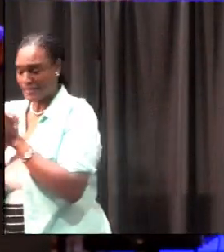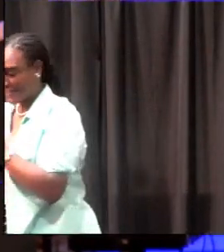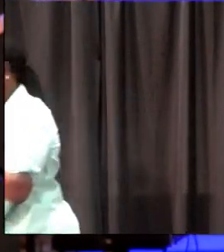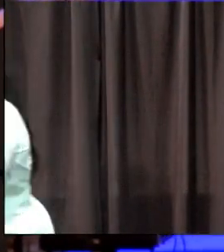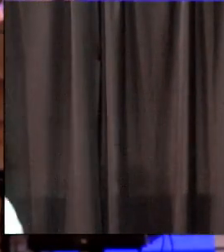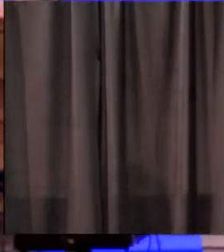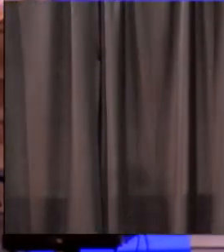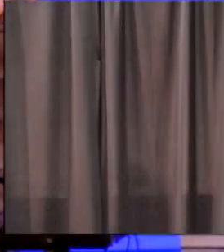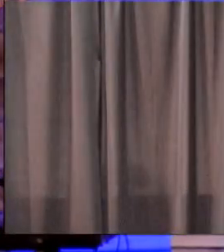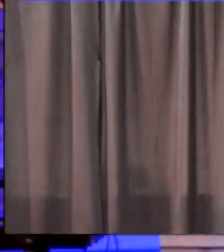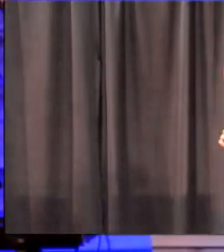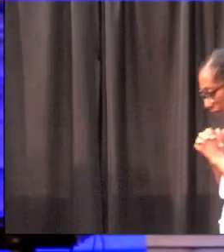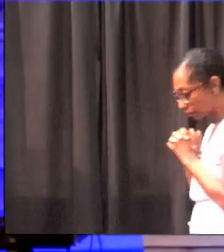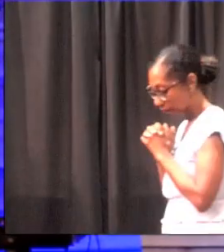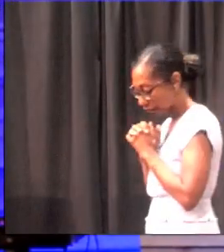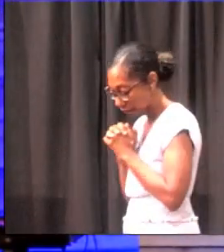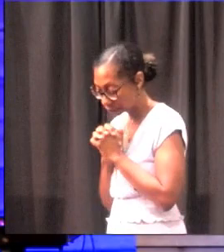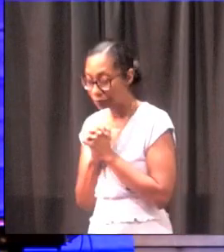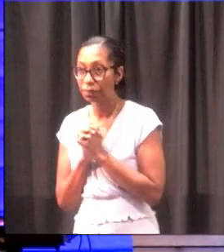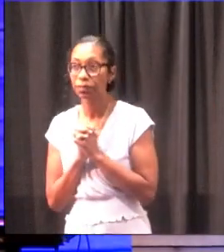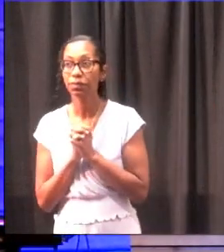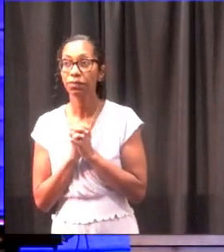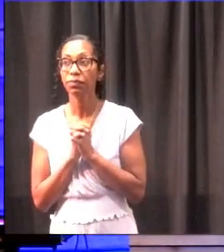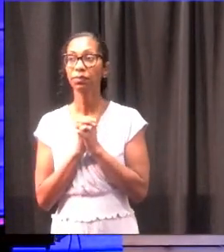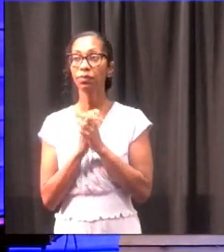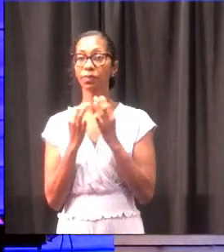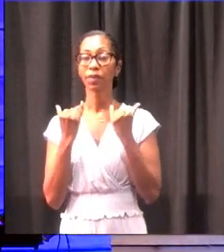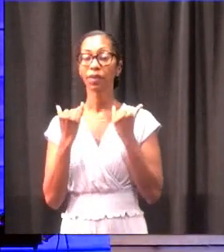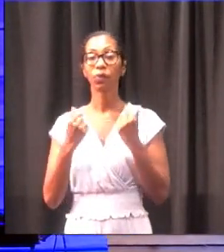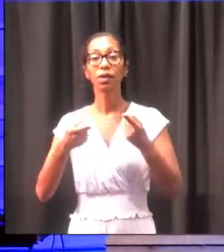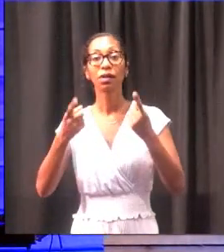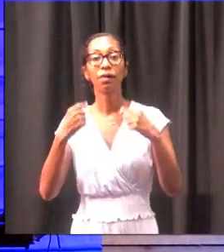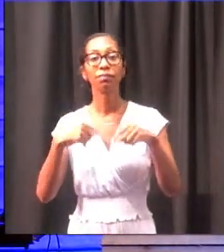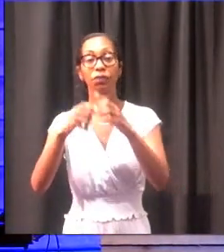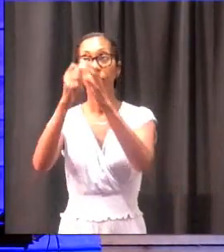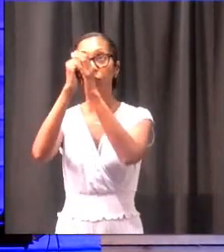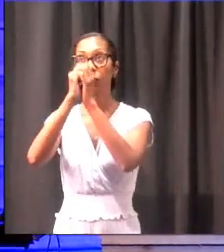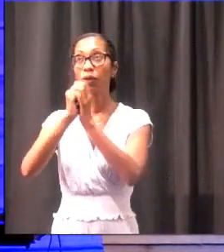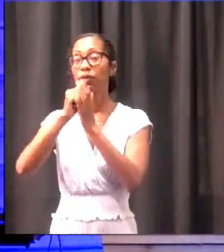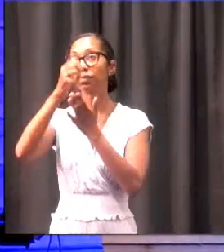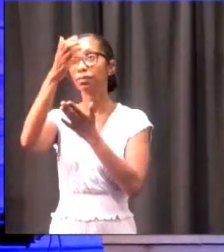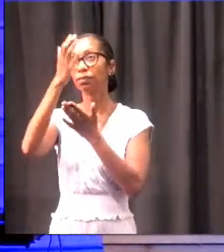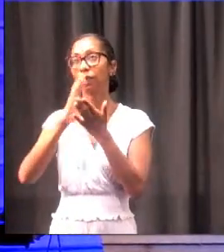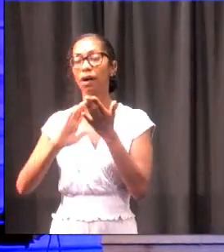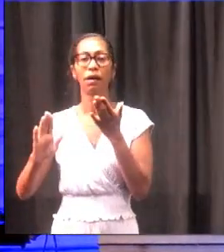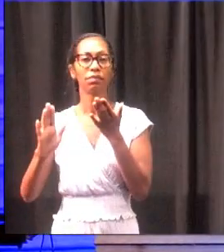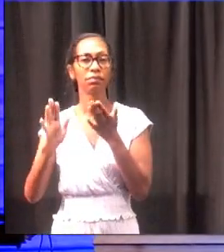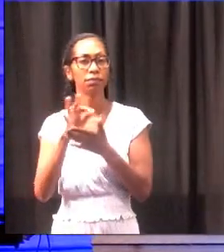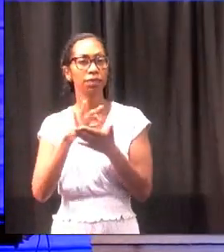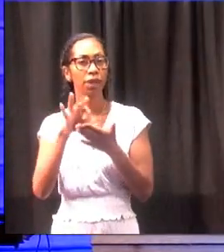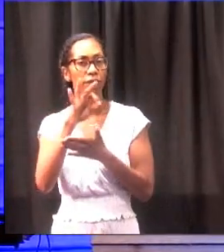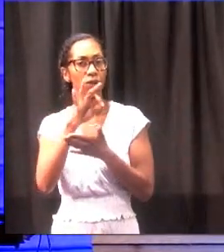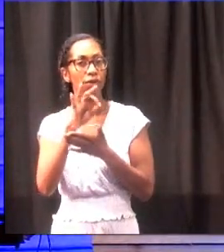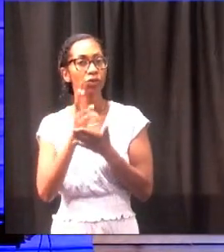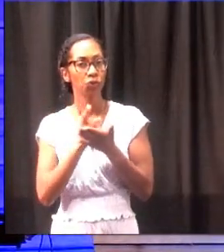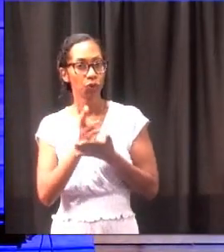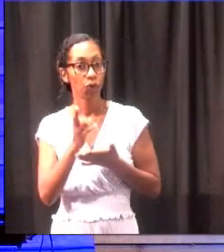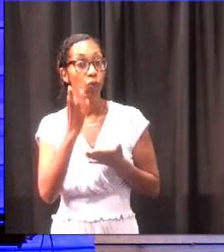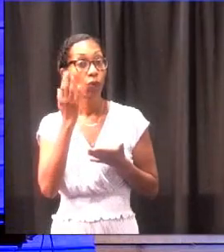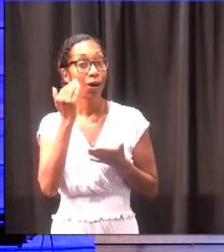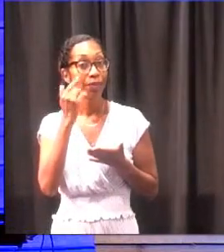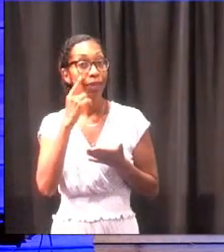yeah. Hallelujah. We do come only to worship the Lord in spirit and in truth, to give God the glory that he so